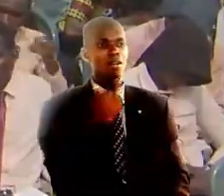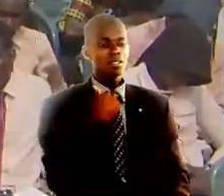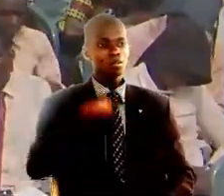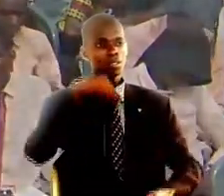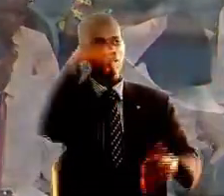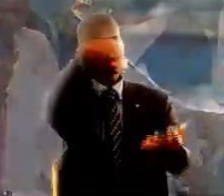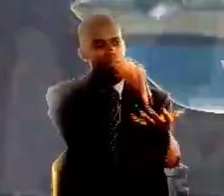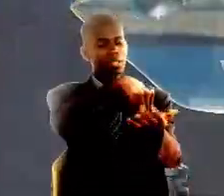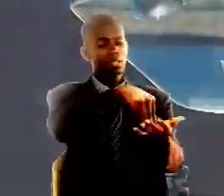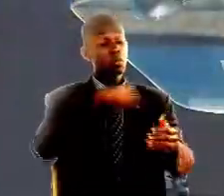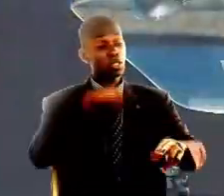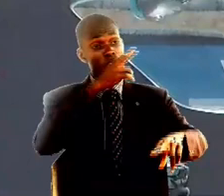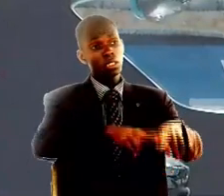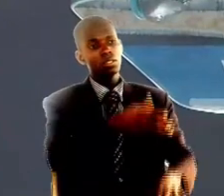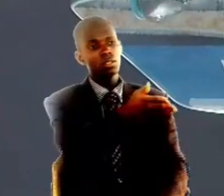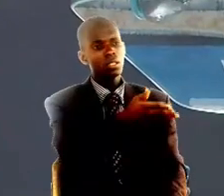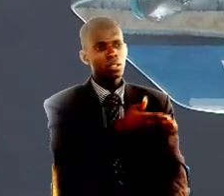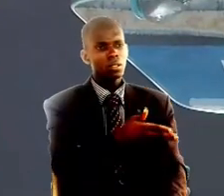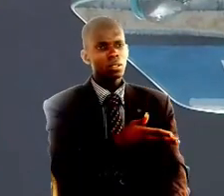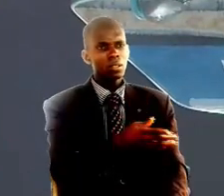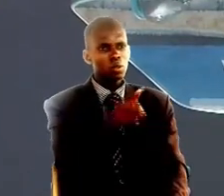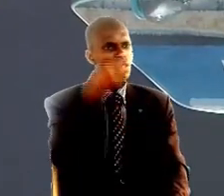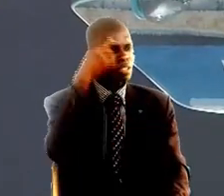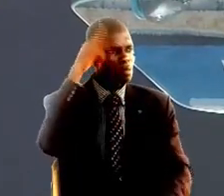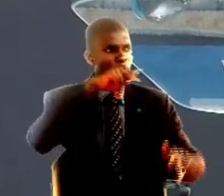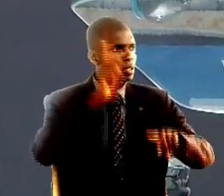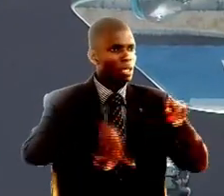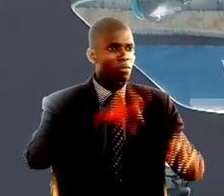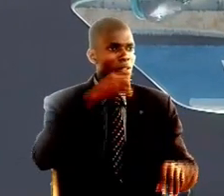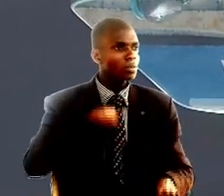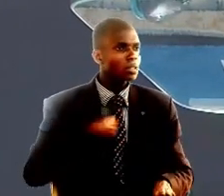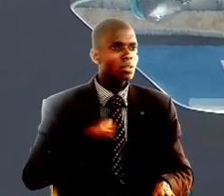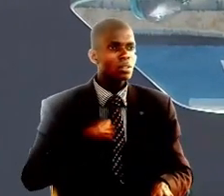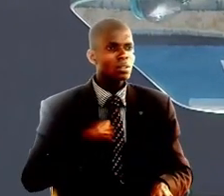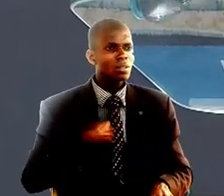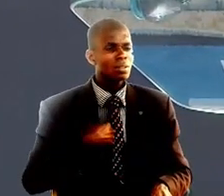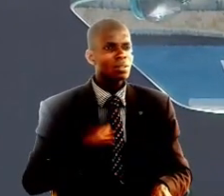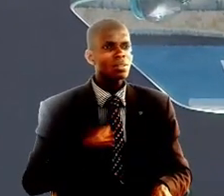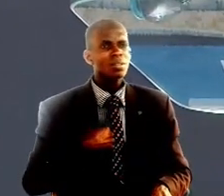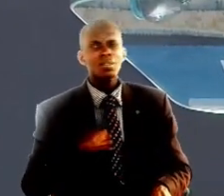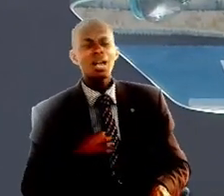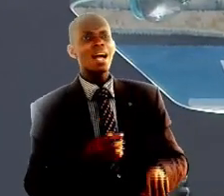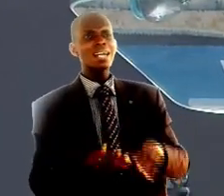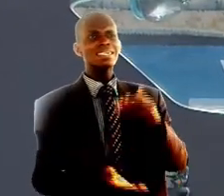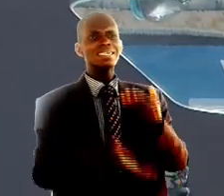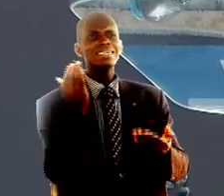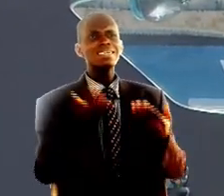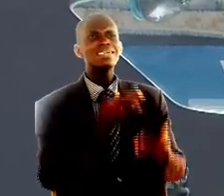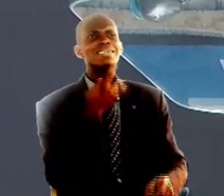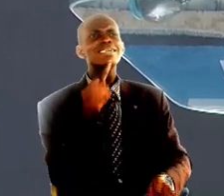stand out and you say, I will make it. It is that kind of